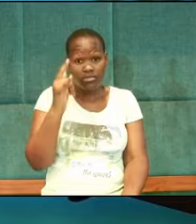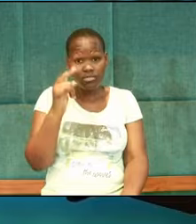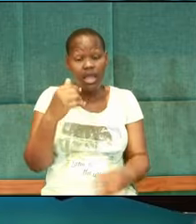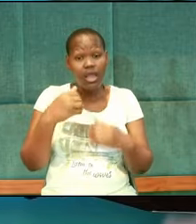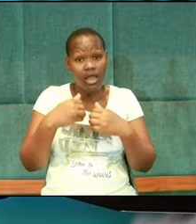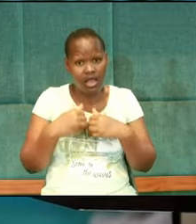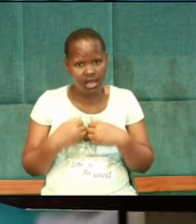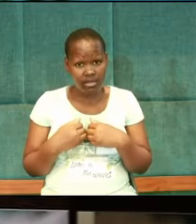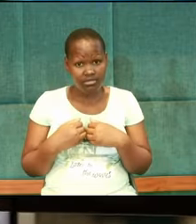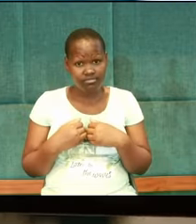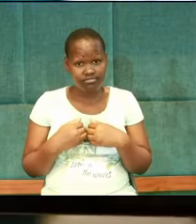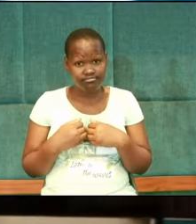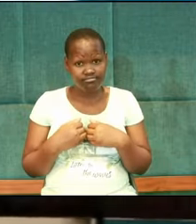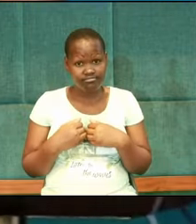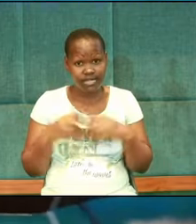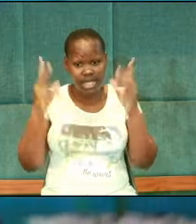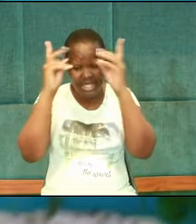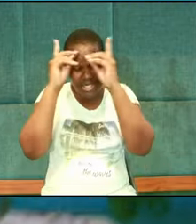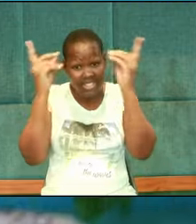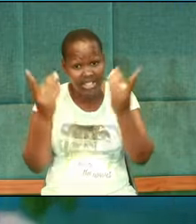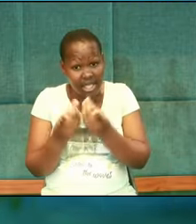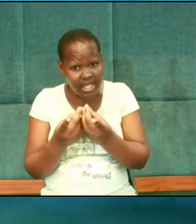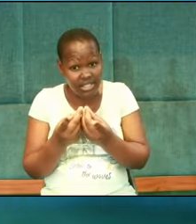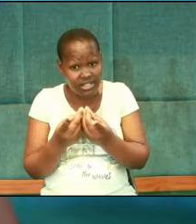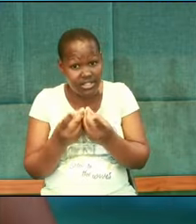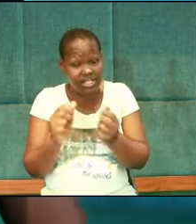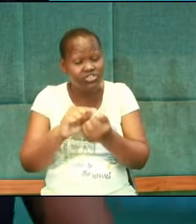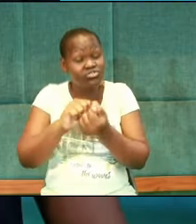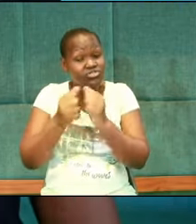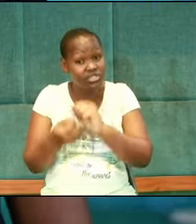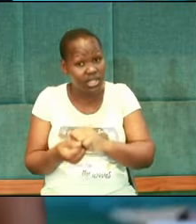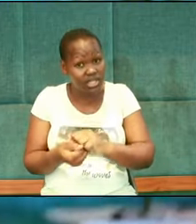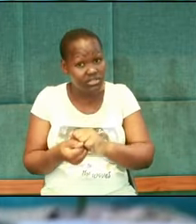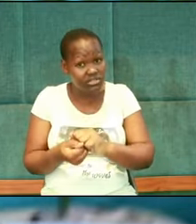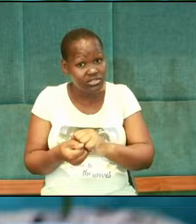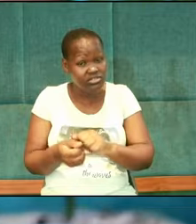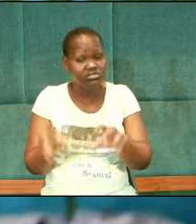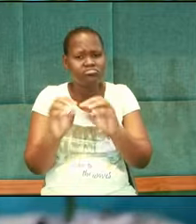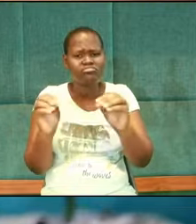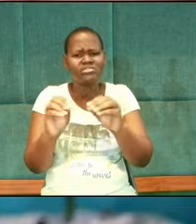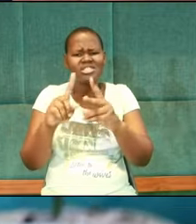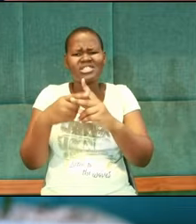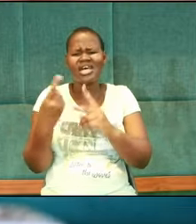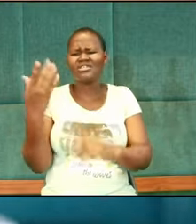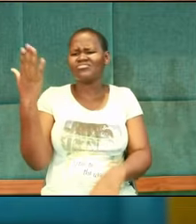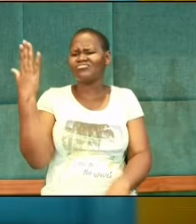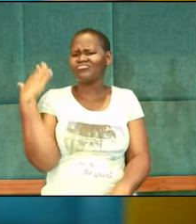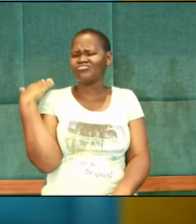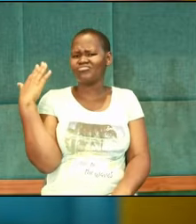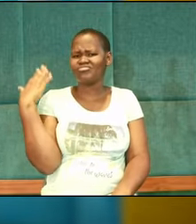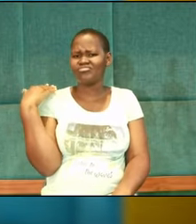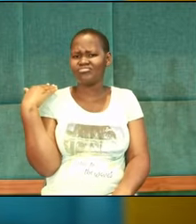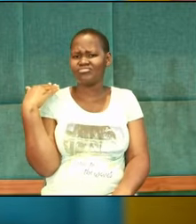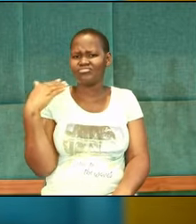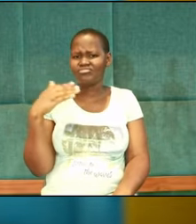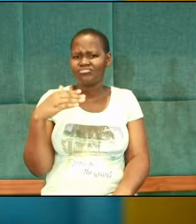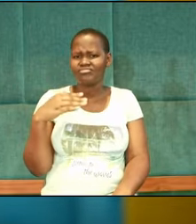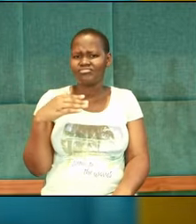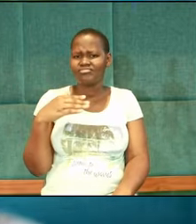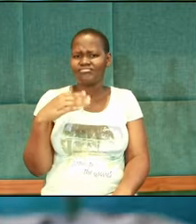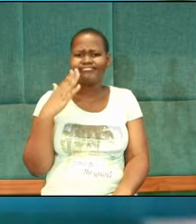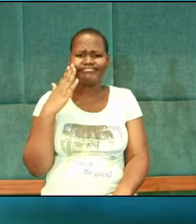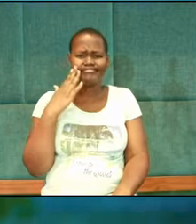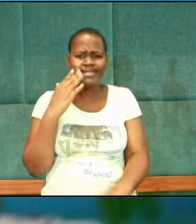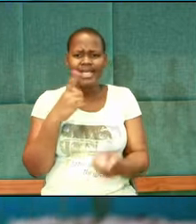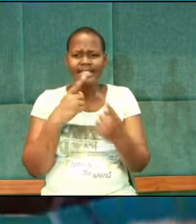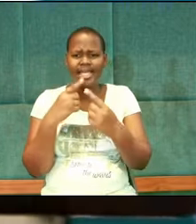capacity to discern that he has changed. No, he has started smoking long ago. Madam, you were telling us last Saturday.